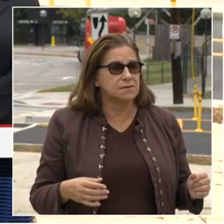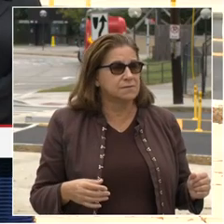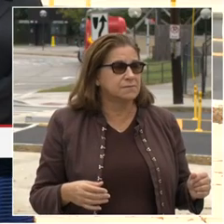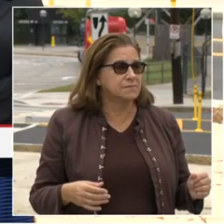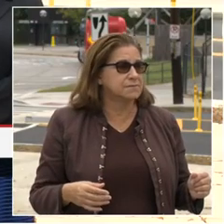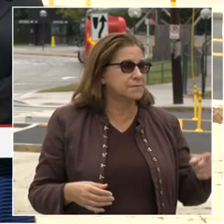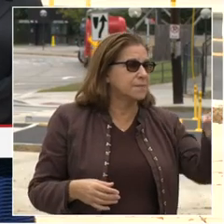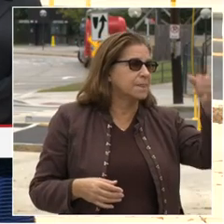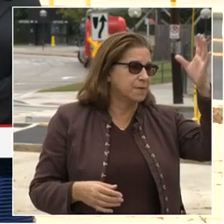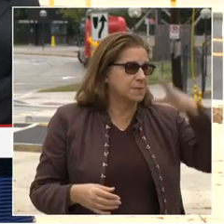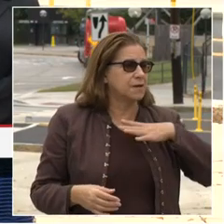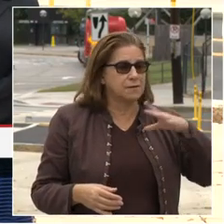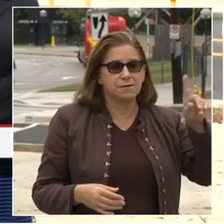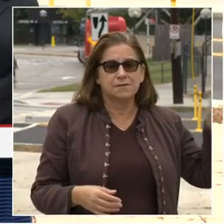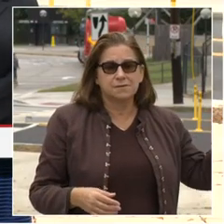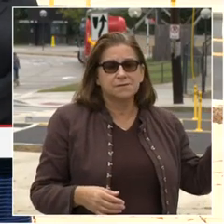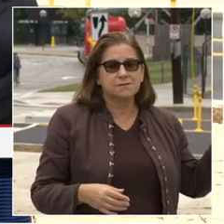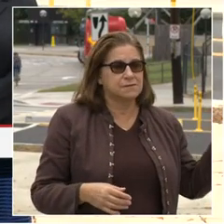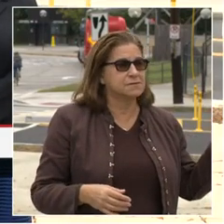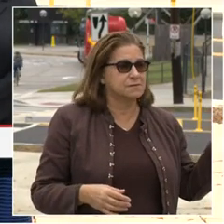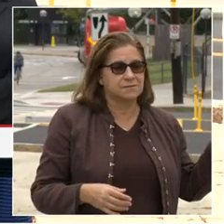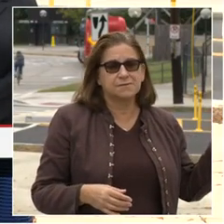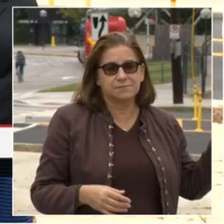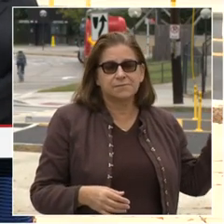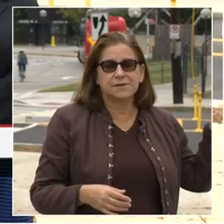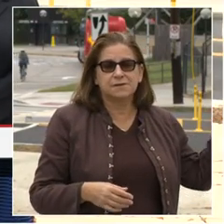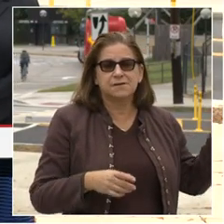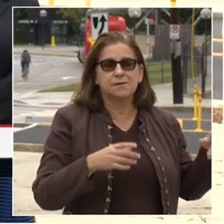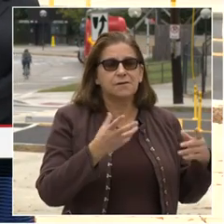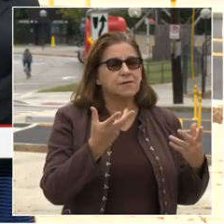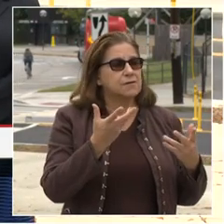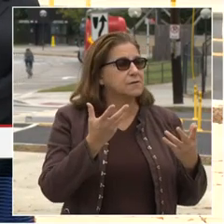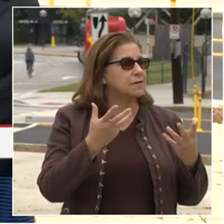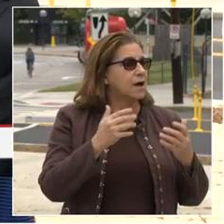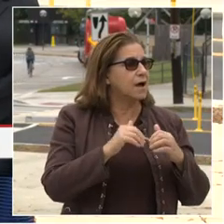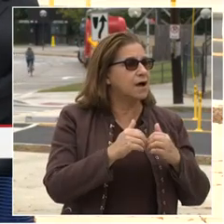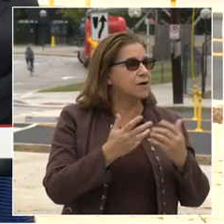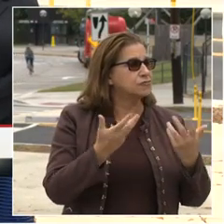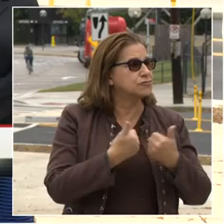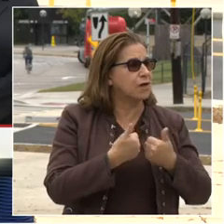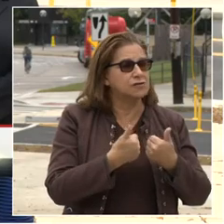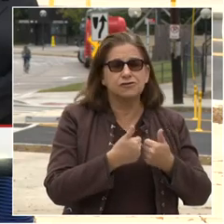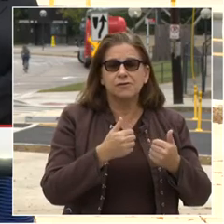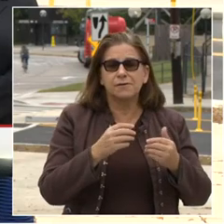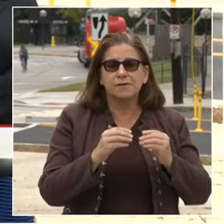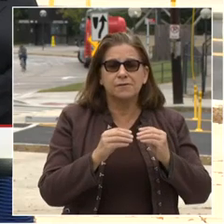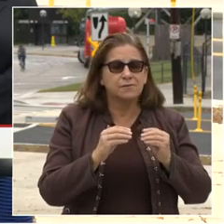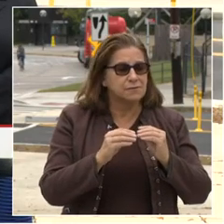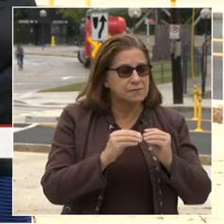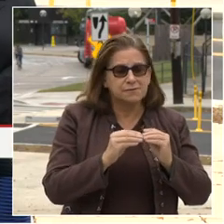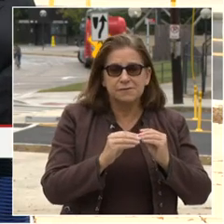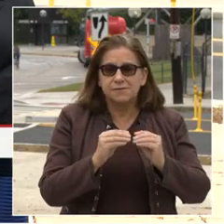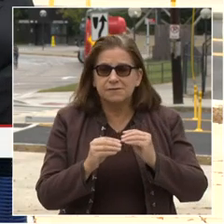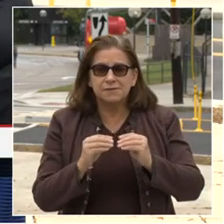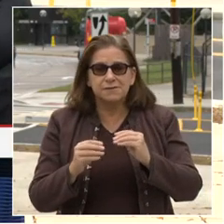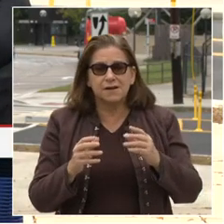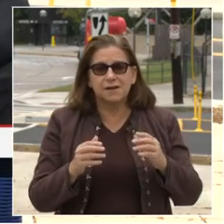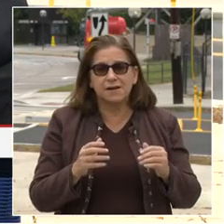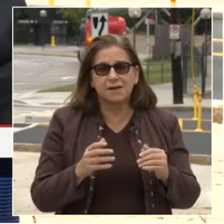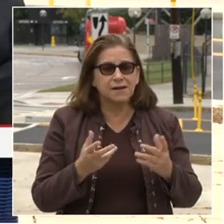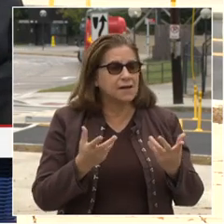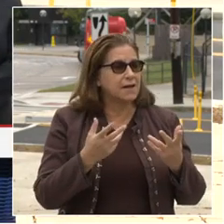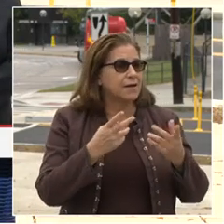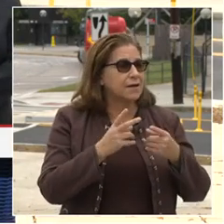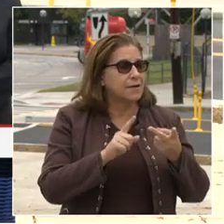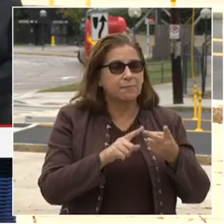wider. Are you going to be able to meet that challenge and preserve parking, which is also a big issue for a lot of folks in